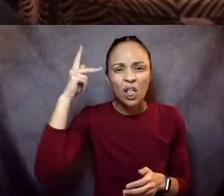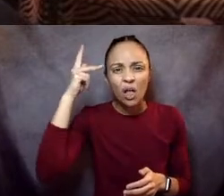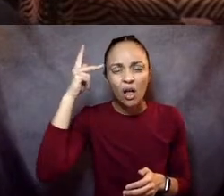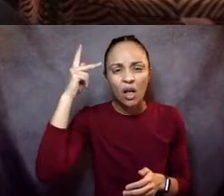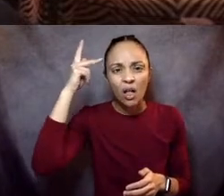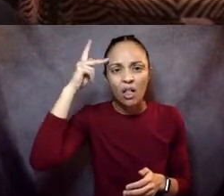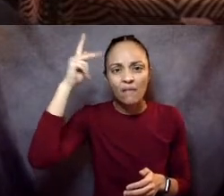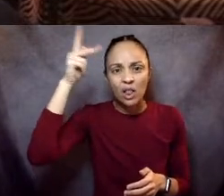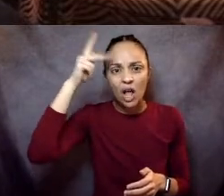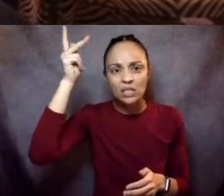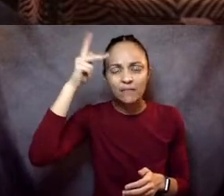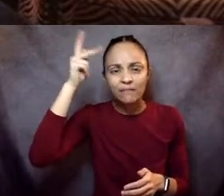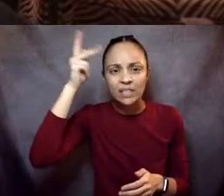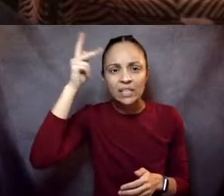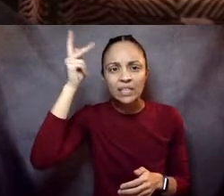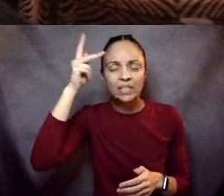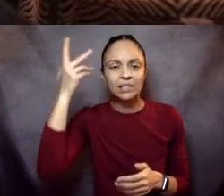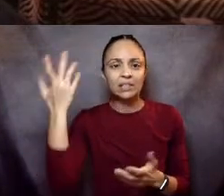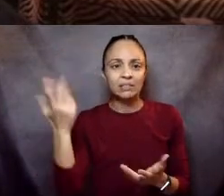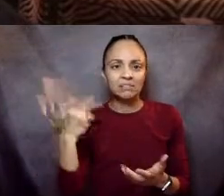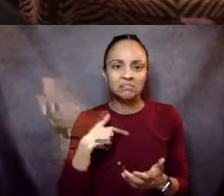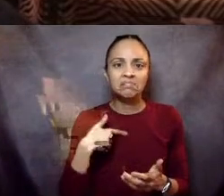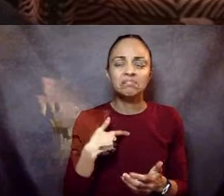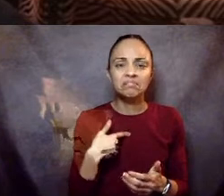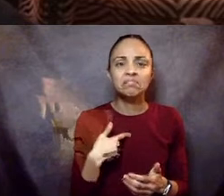Institute, the philosophy of it.